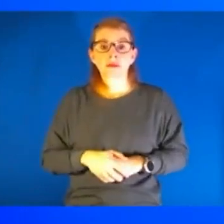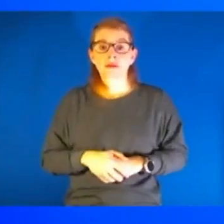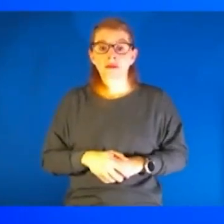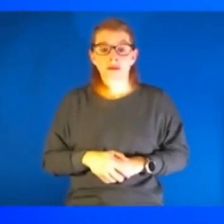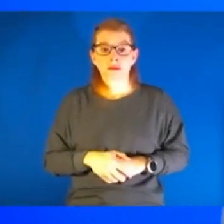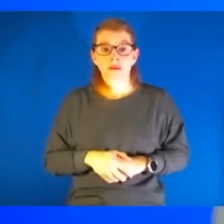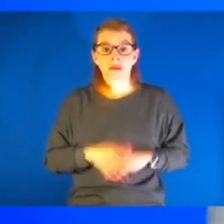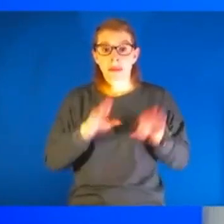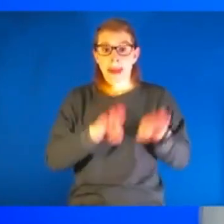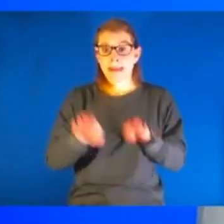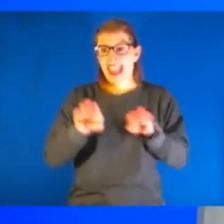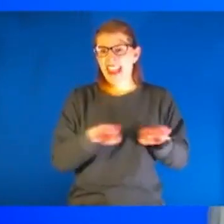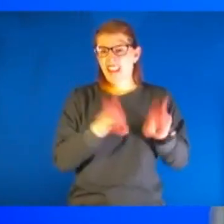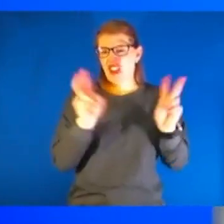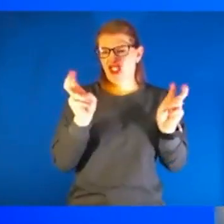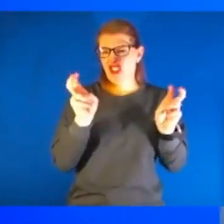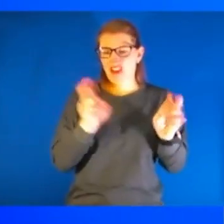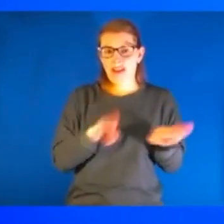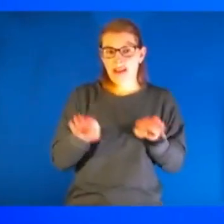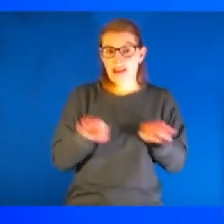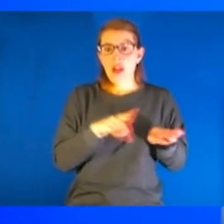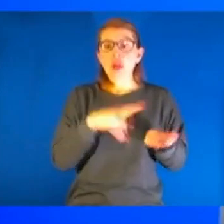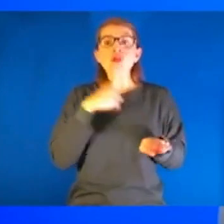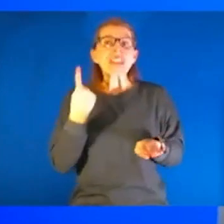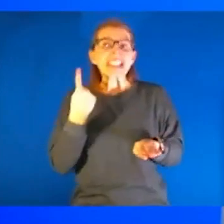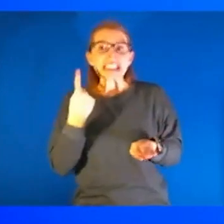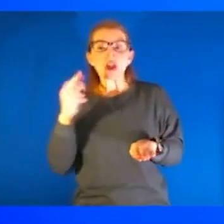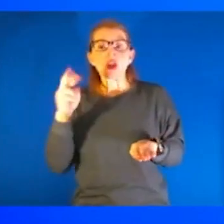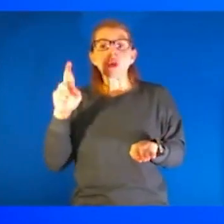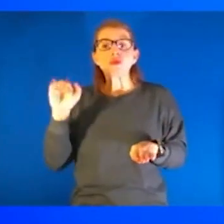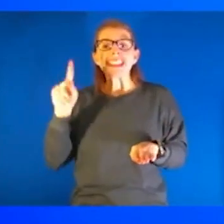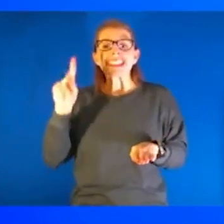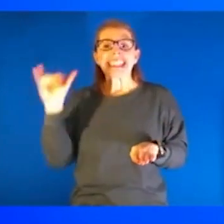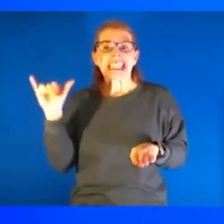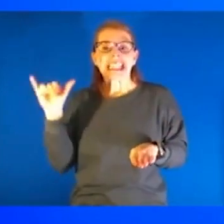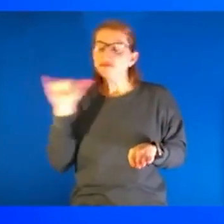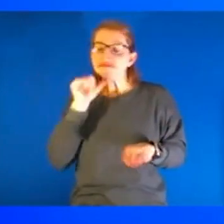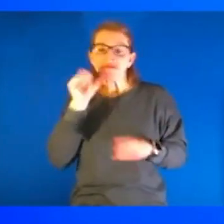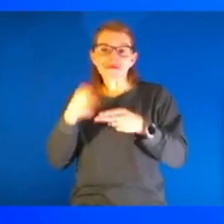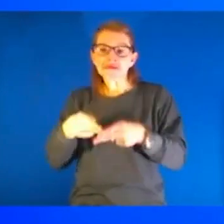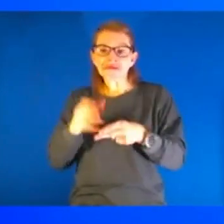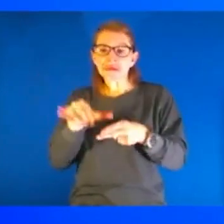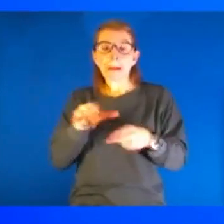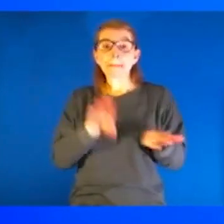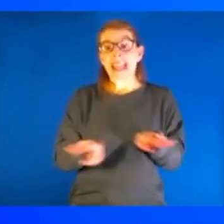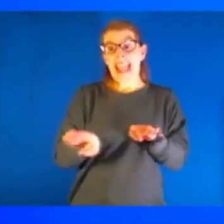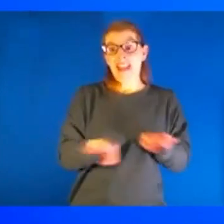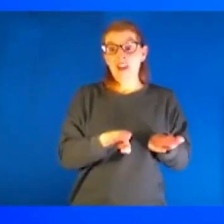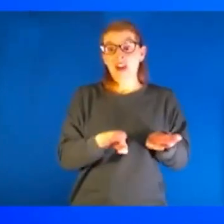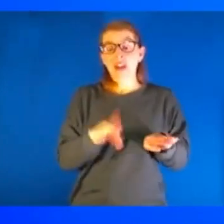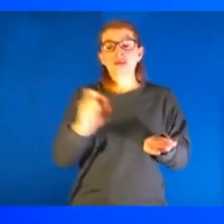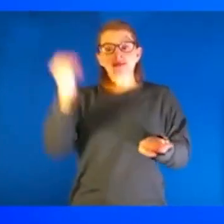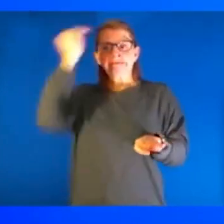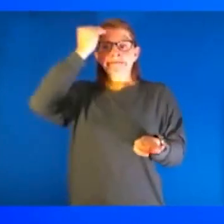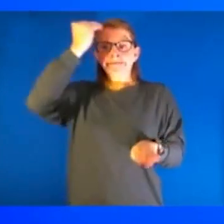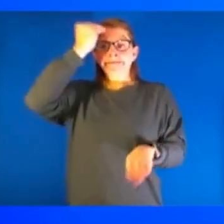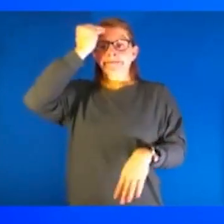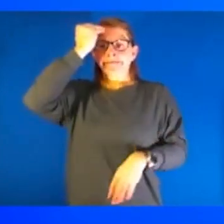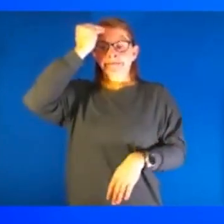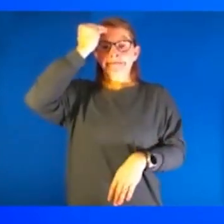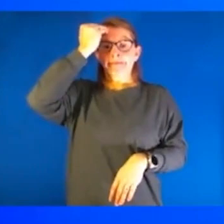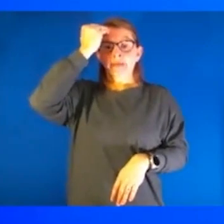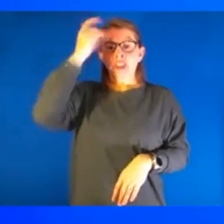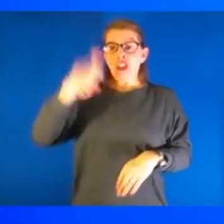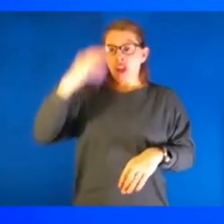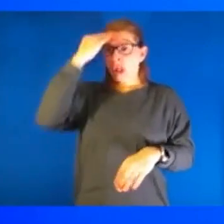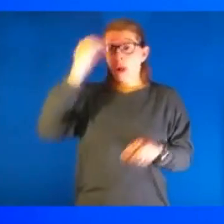behavior, doesn't have to be thought of as risky, but behavior that you should be conscious of what the